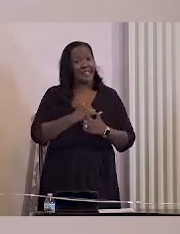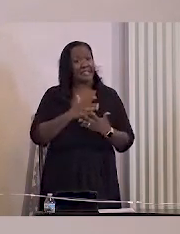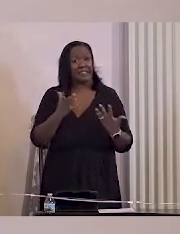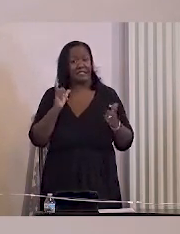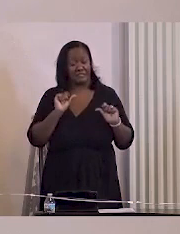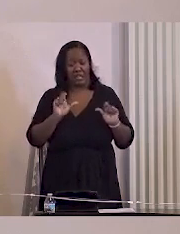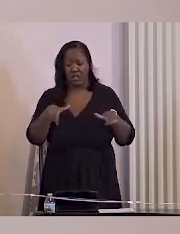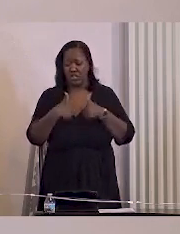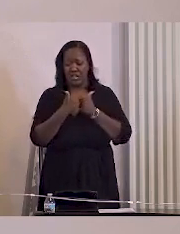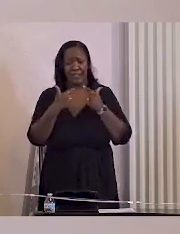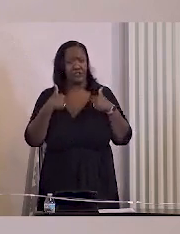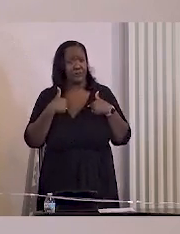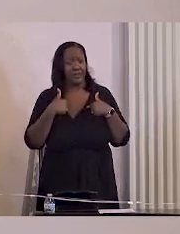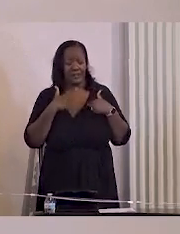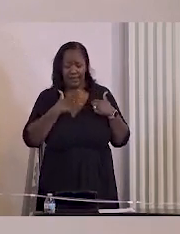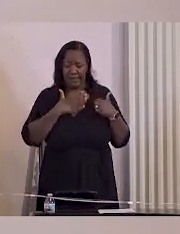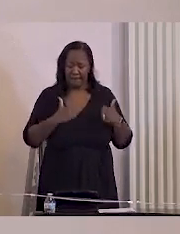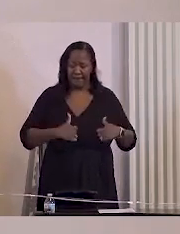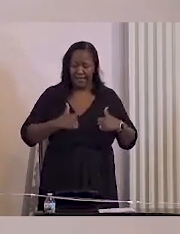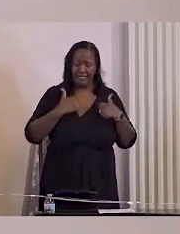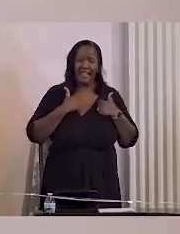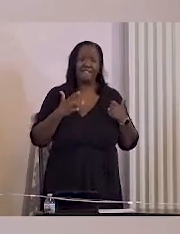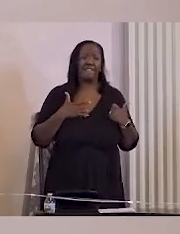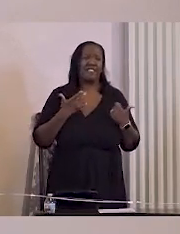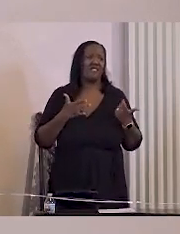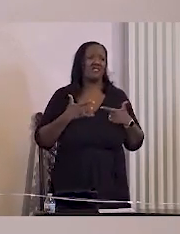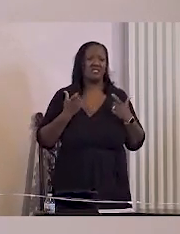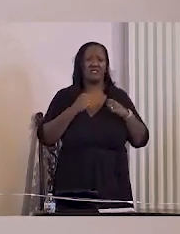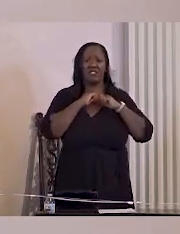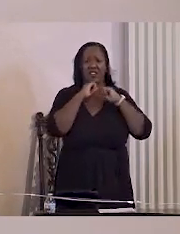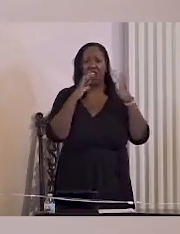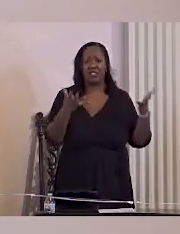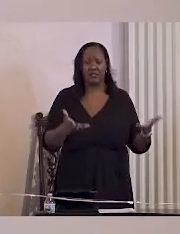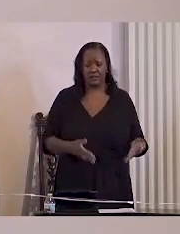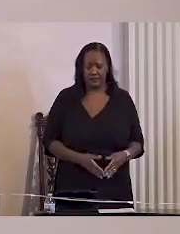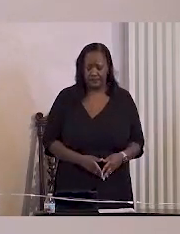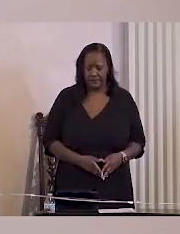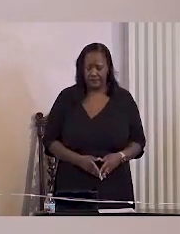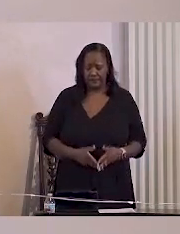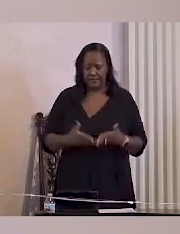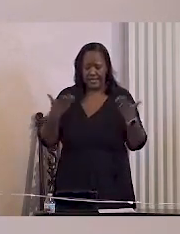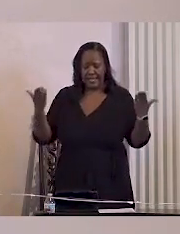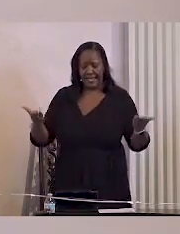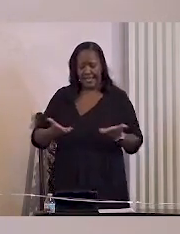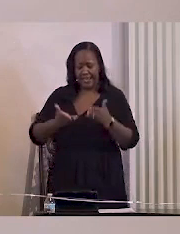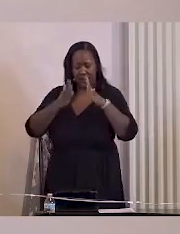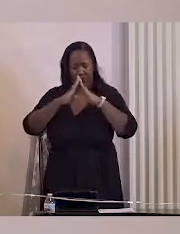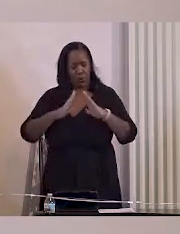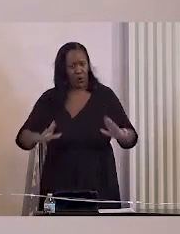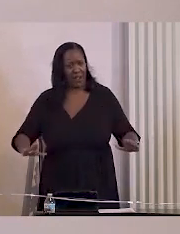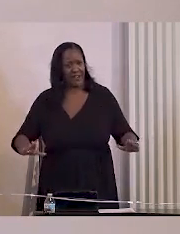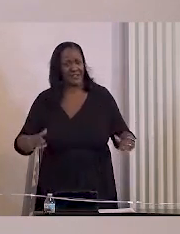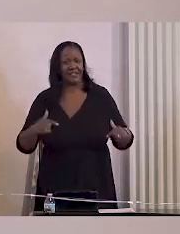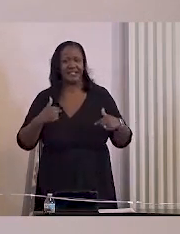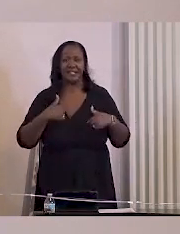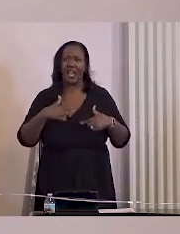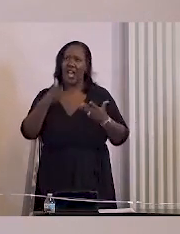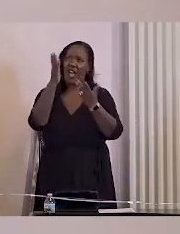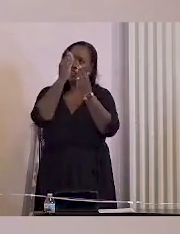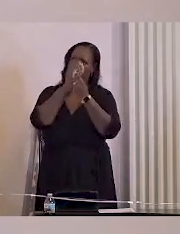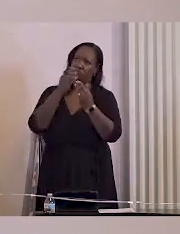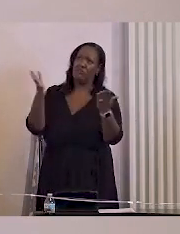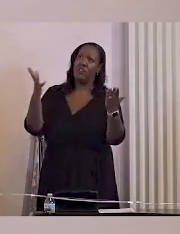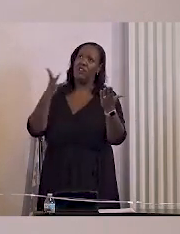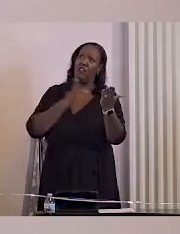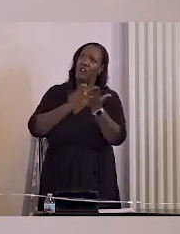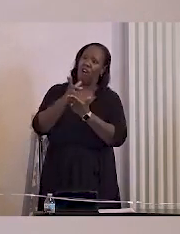me, and my life seems wasted. Here in the quietness, I lay bare honest for